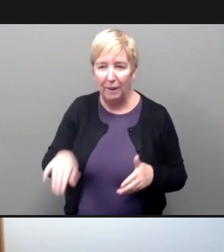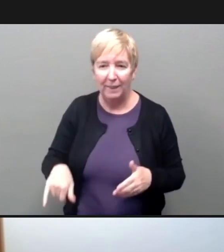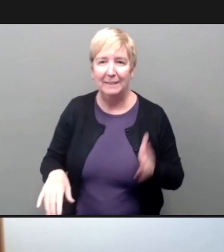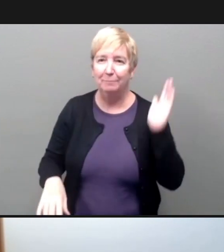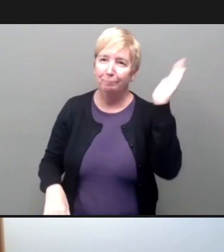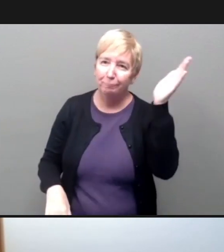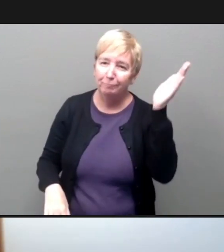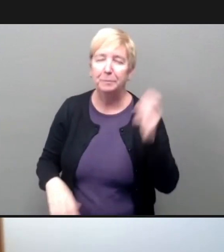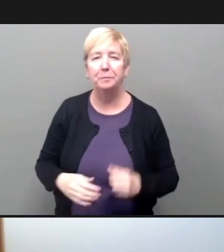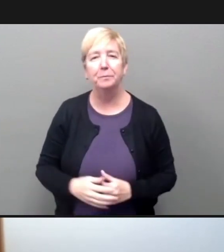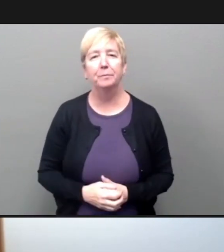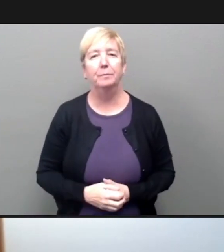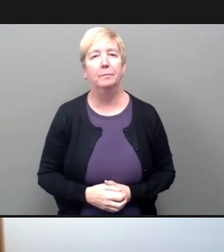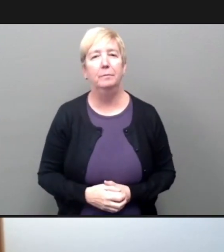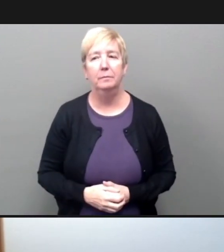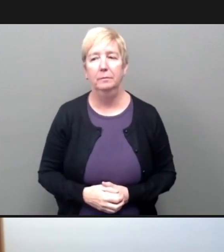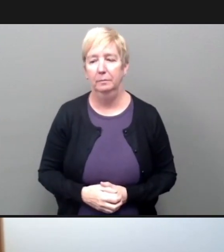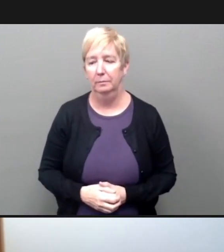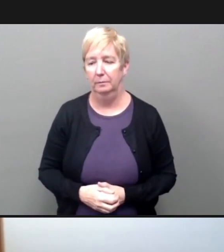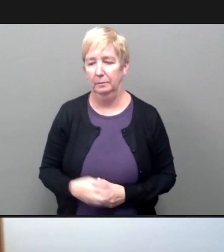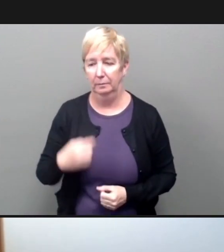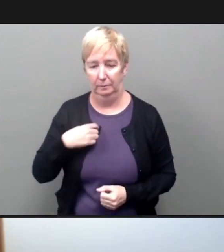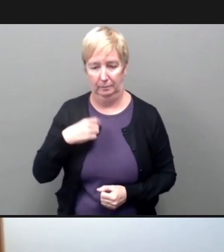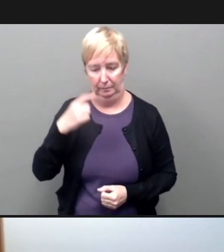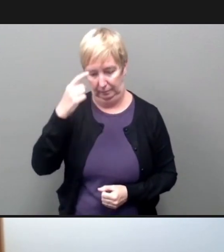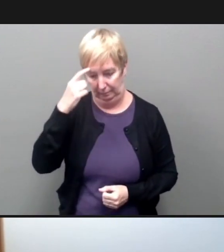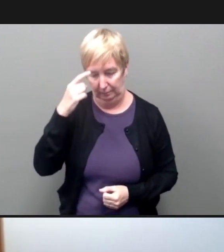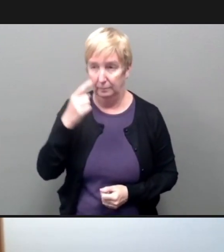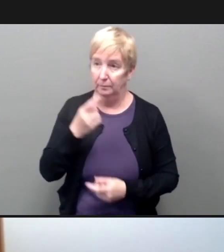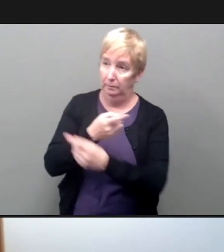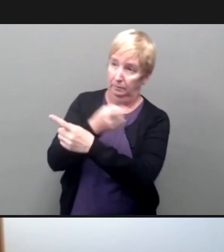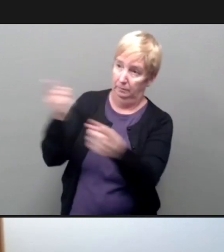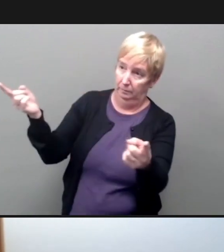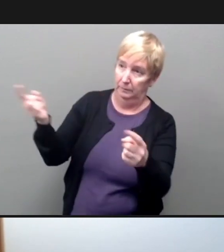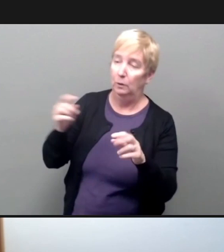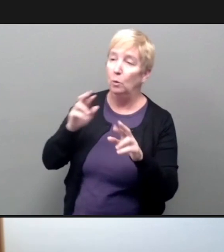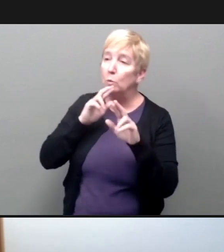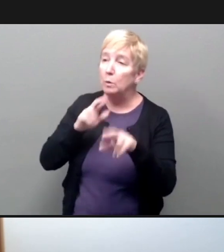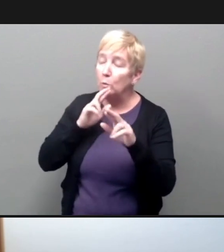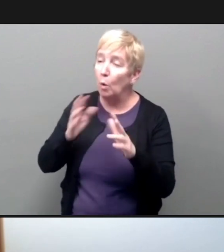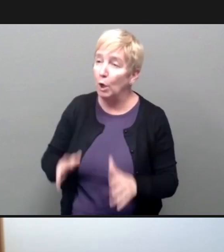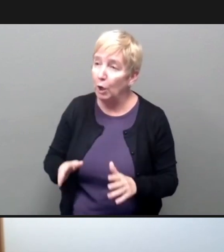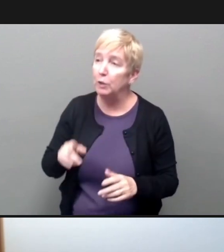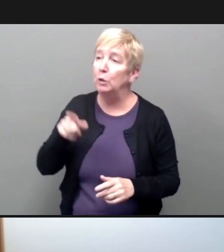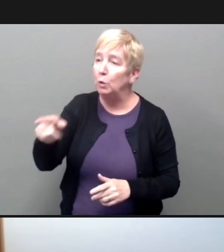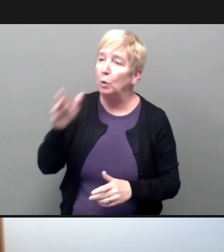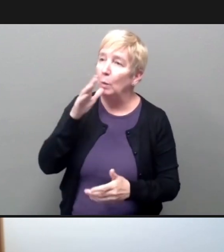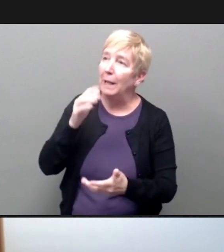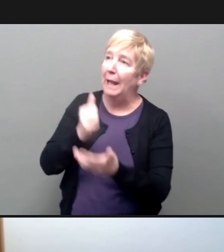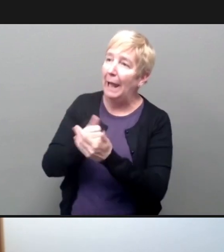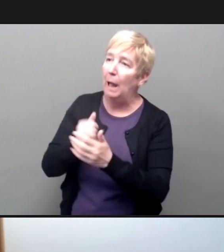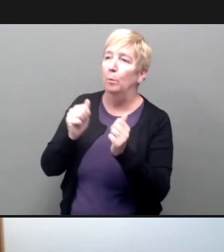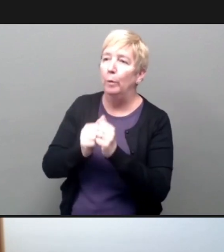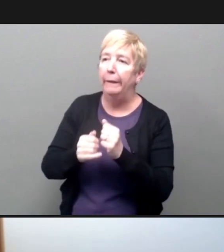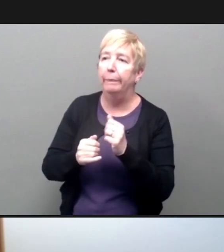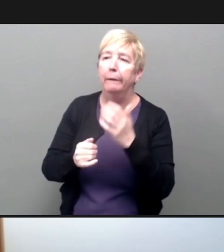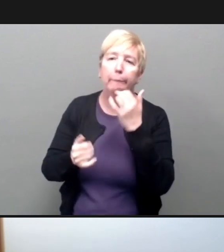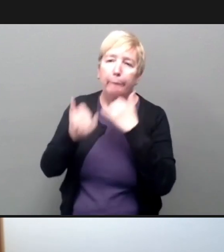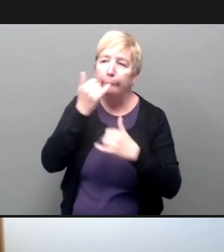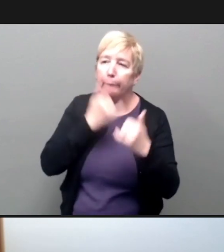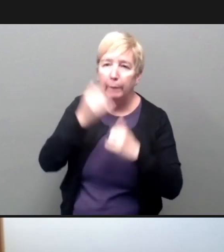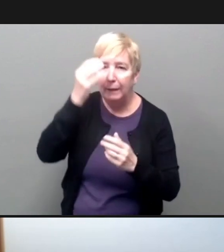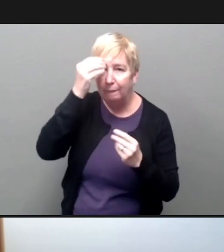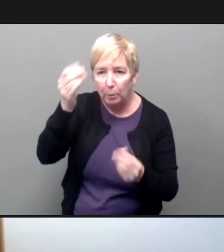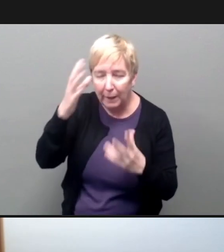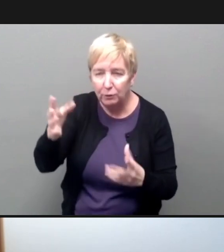having us. And I do think that you guys are the people who are helping to battle the misinformation out there and getting the message out.